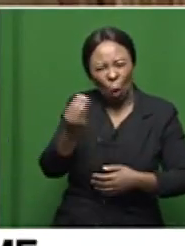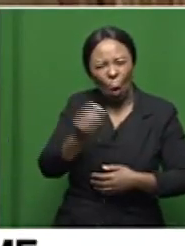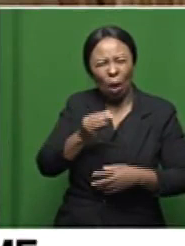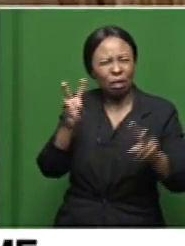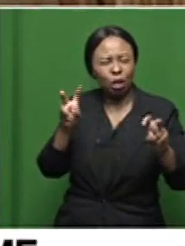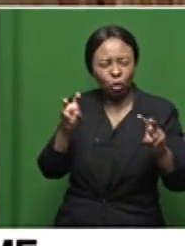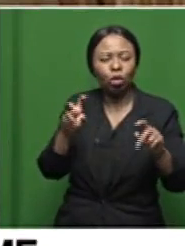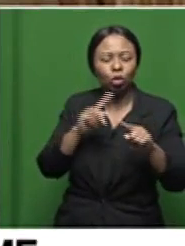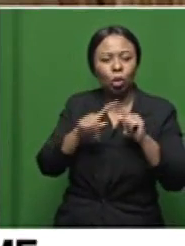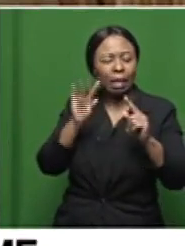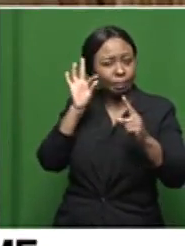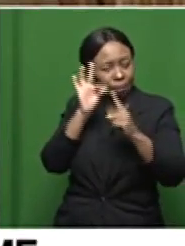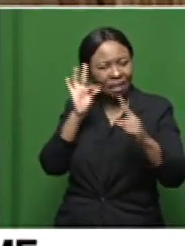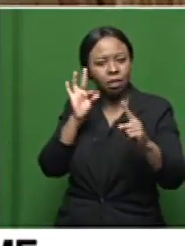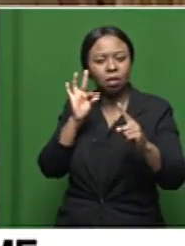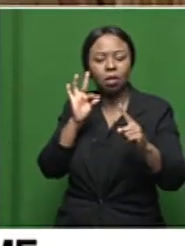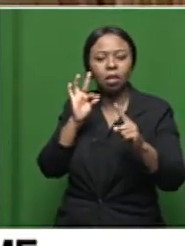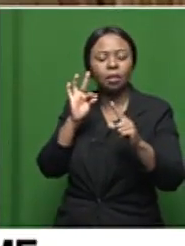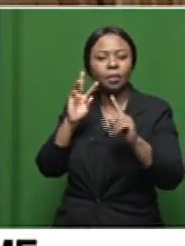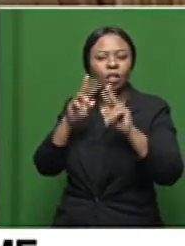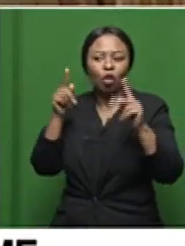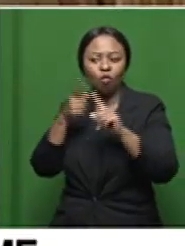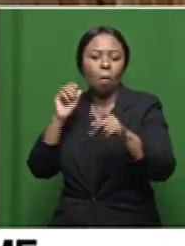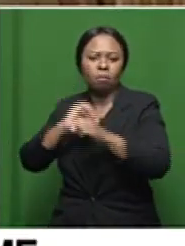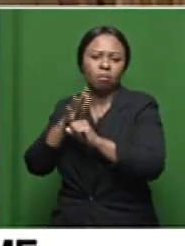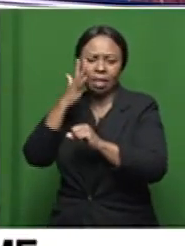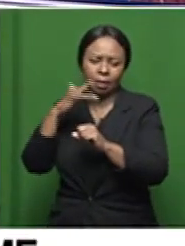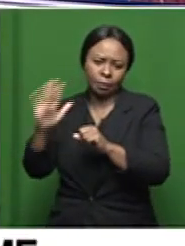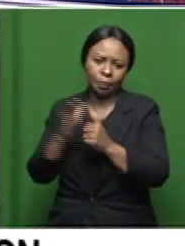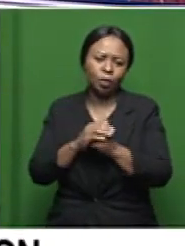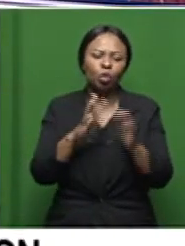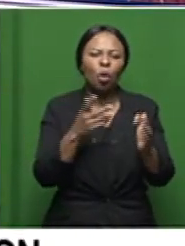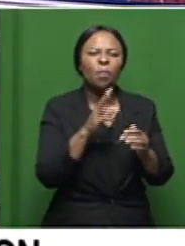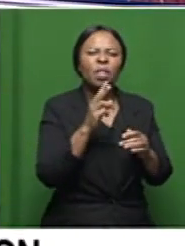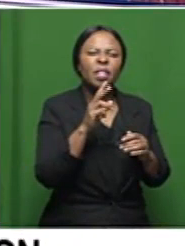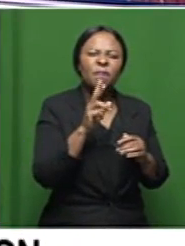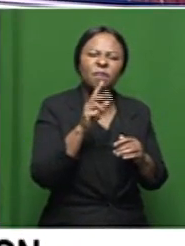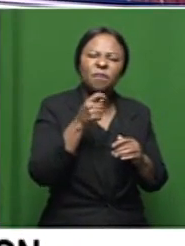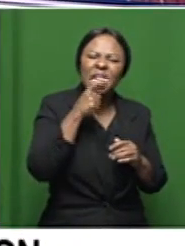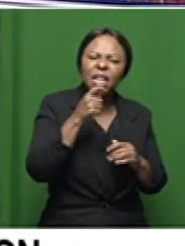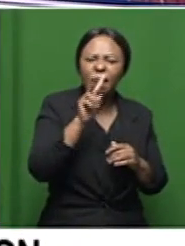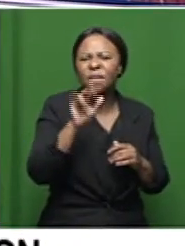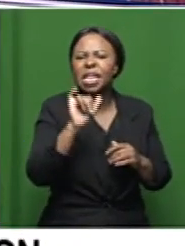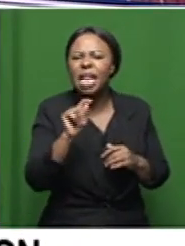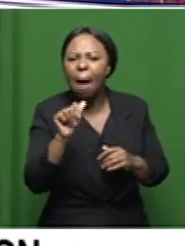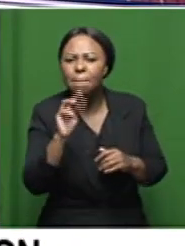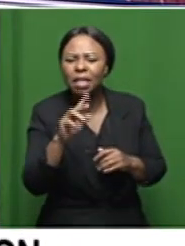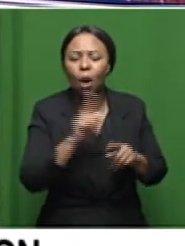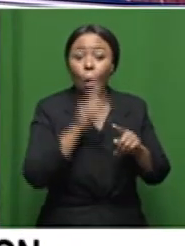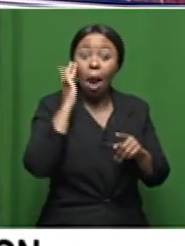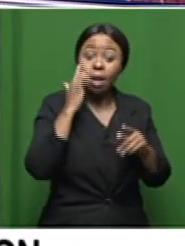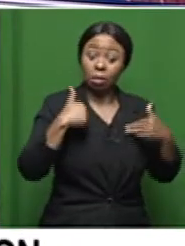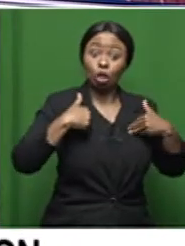quite distinct from the actual COVID illness. So let's talk about vitamins and all these supplements. I mean, when COVID started,